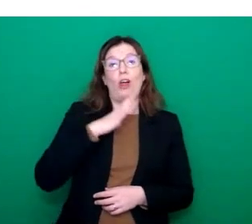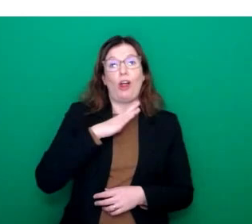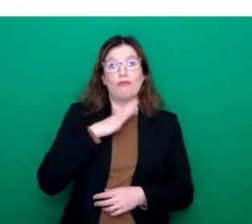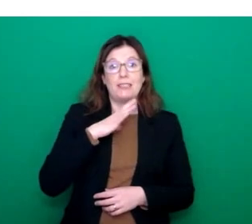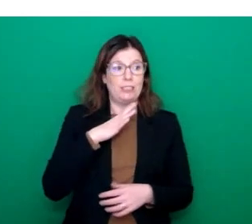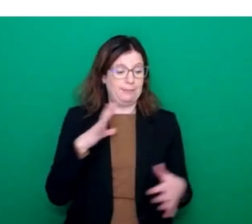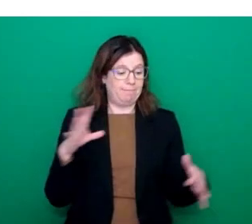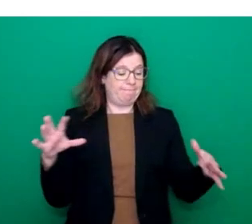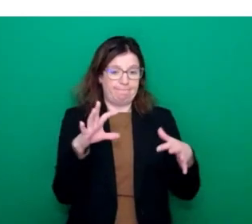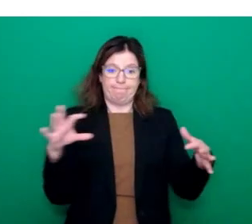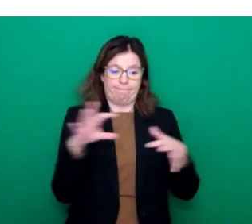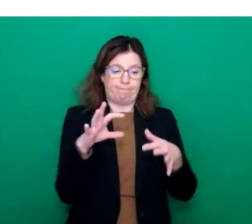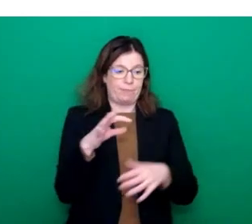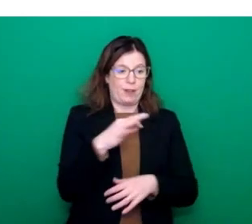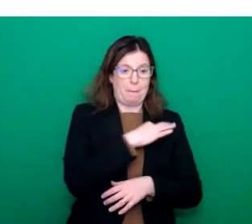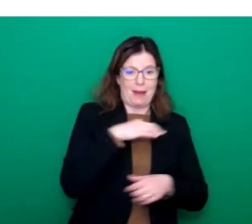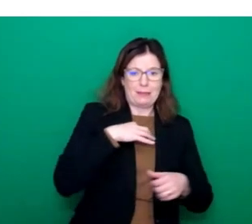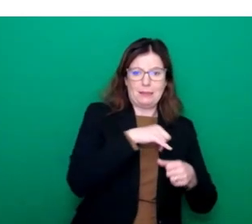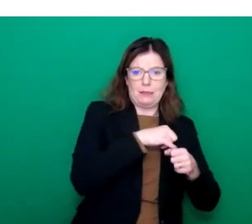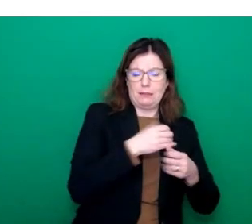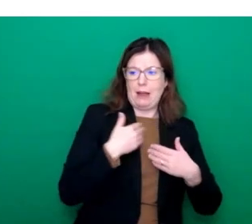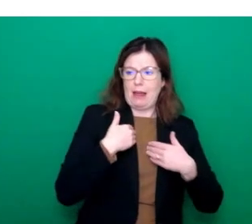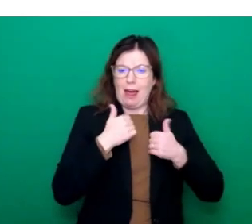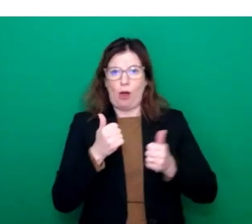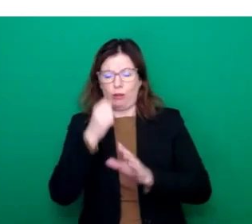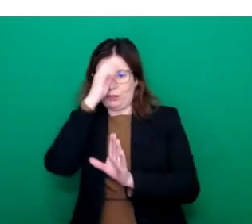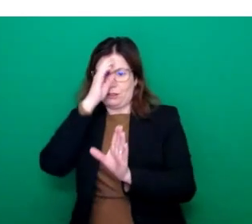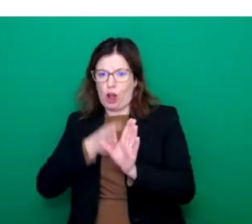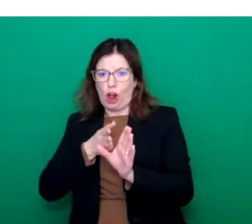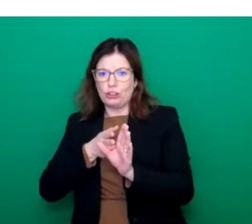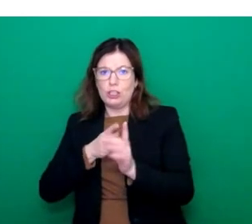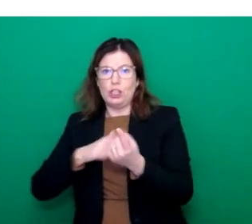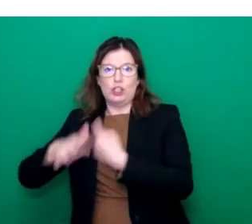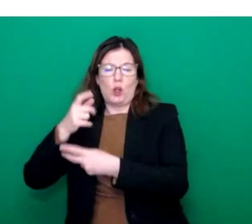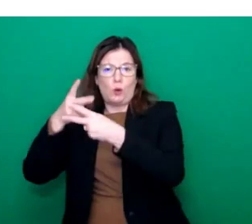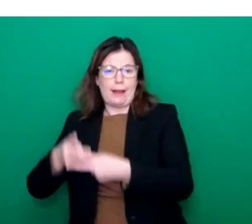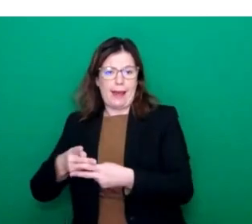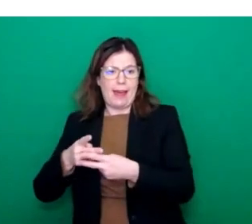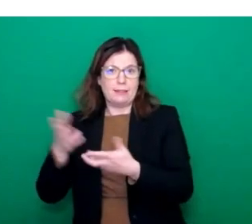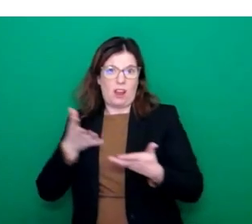linkage between medicine, health, psychology, and the social care services.